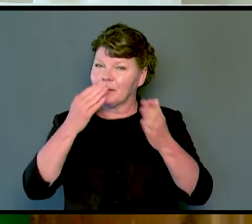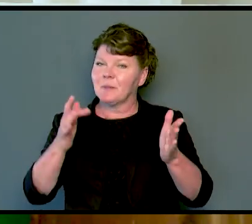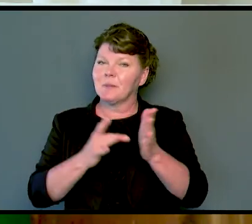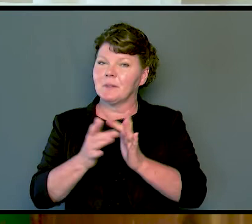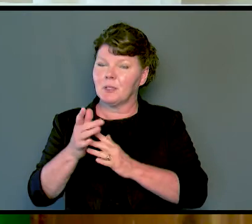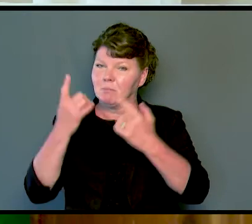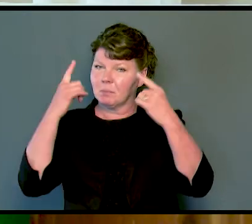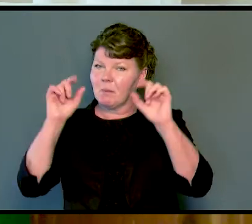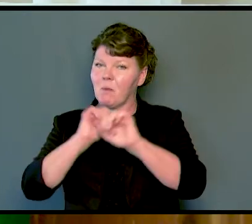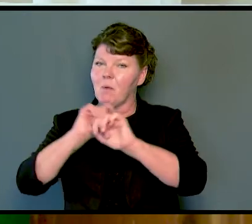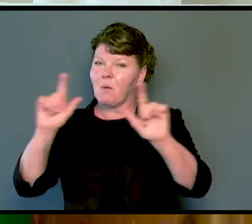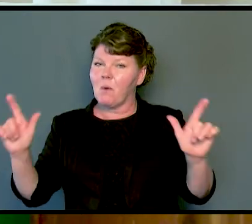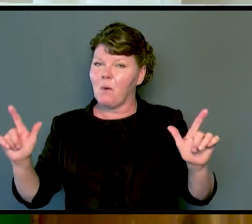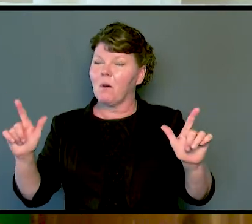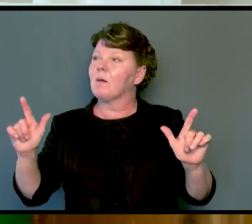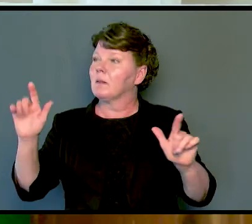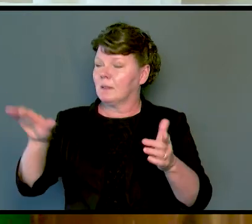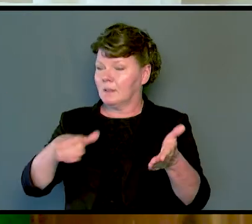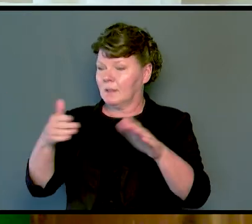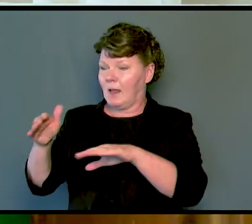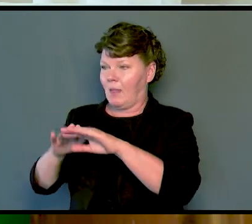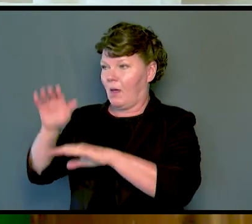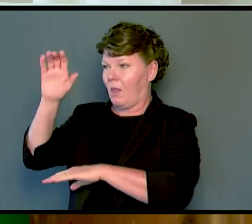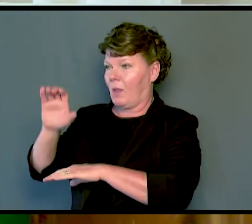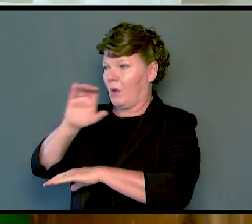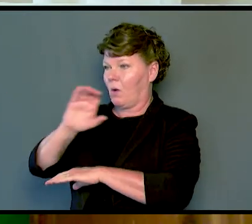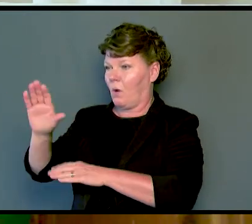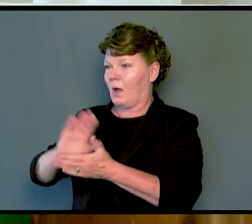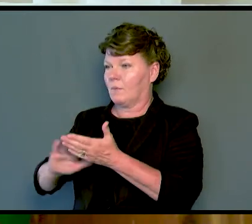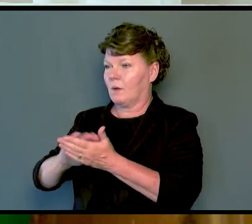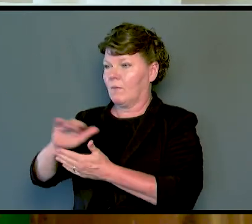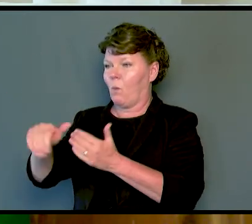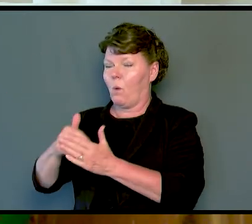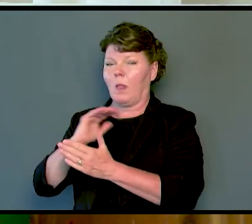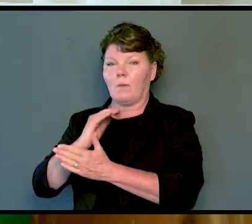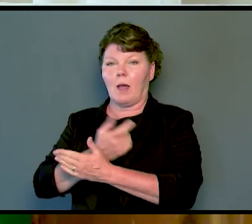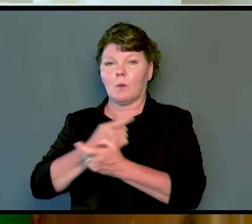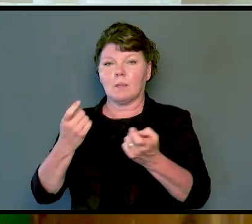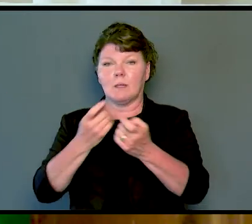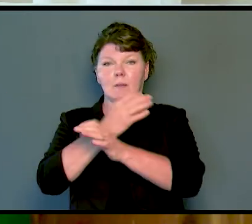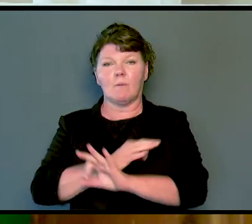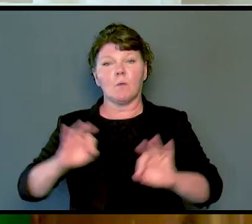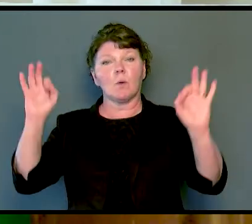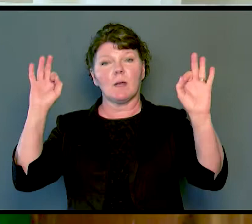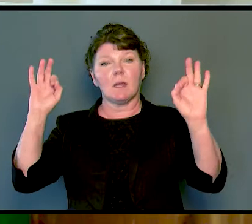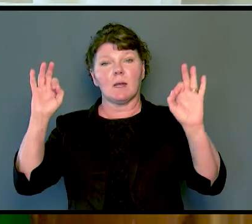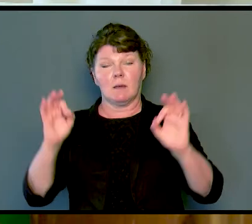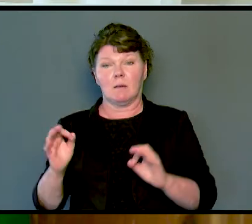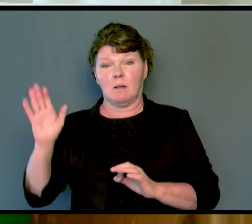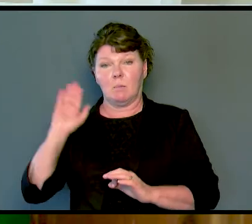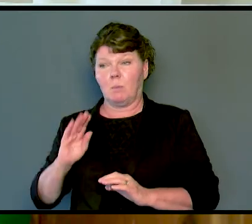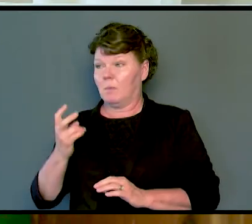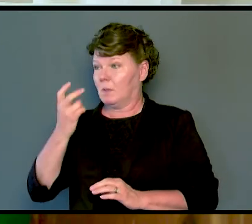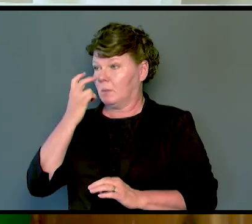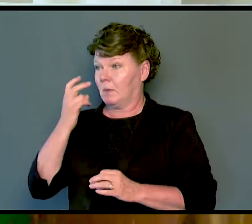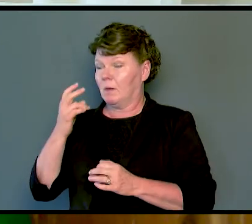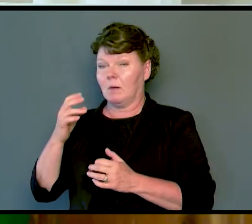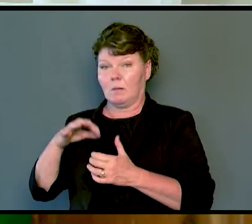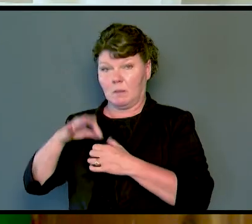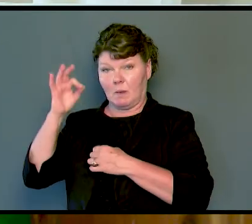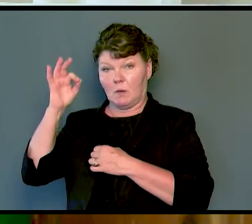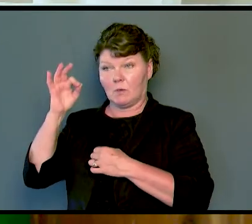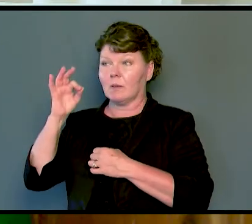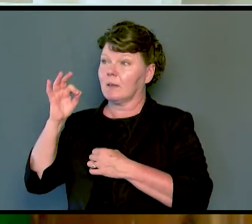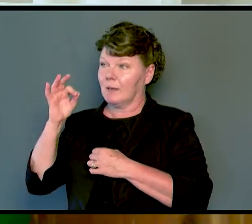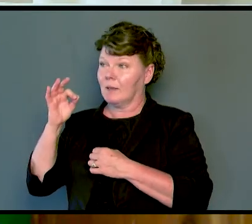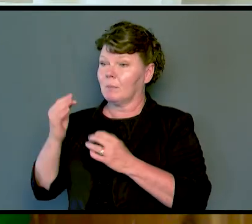for us. His death on the cross has paid for all of our sins, and we are set free. We were blind spiritually, but through the Word